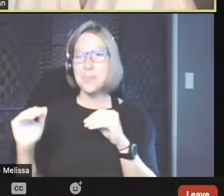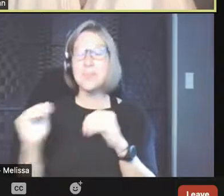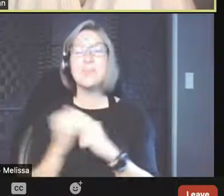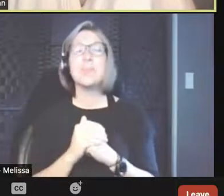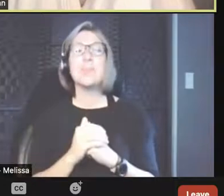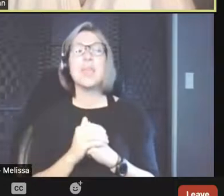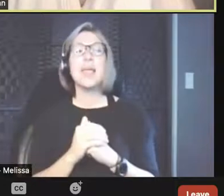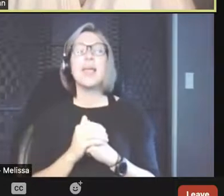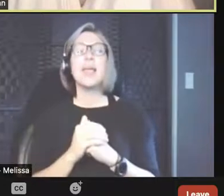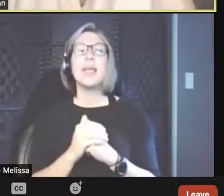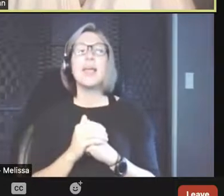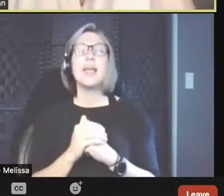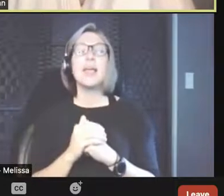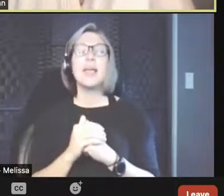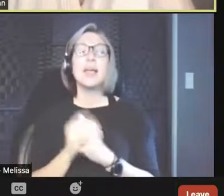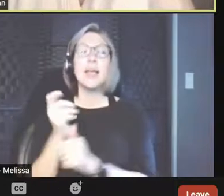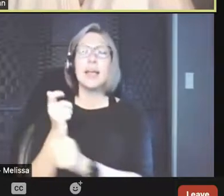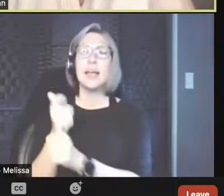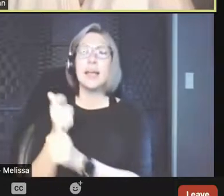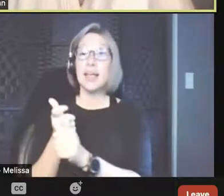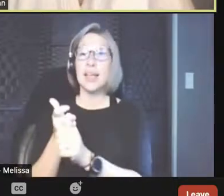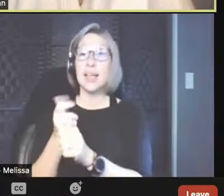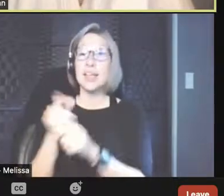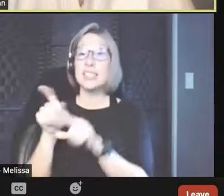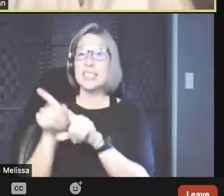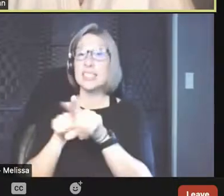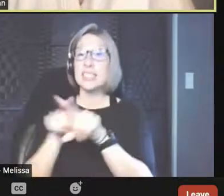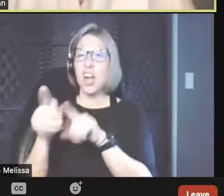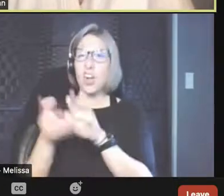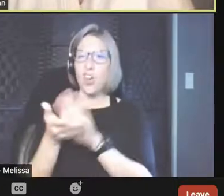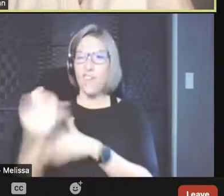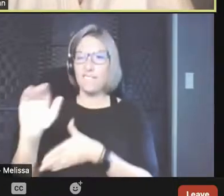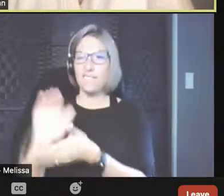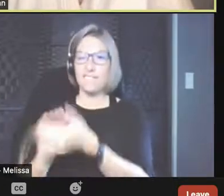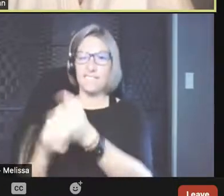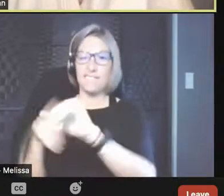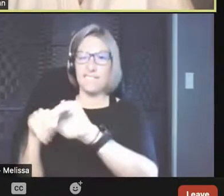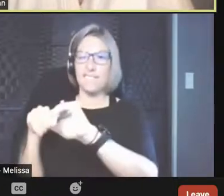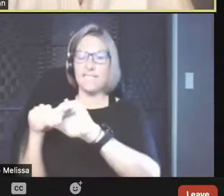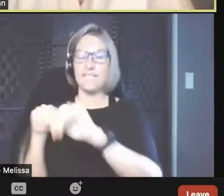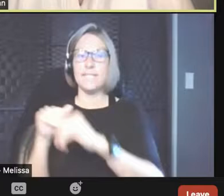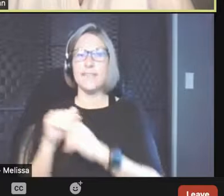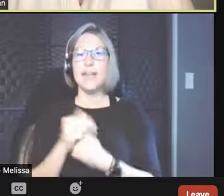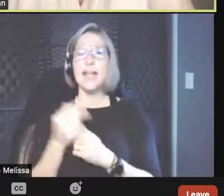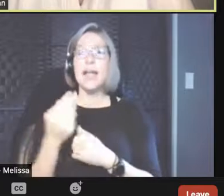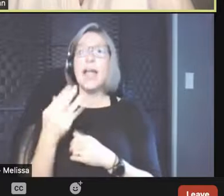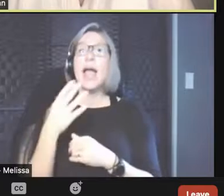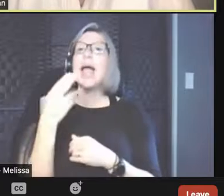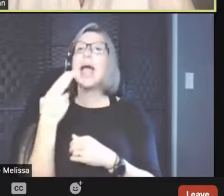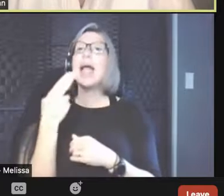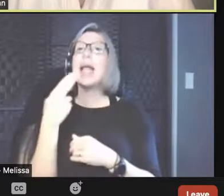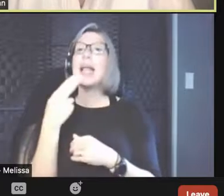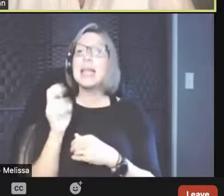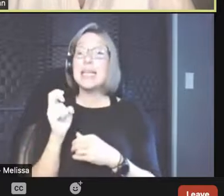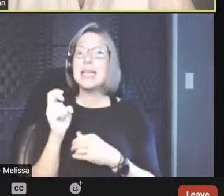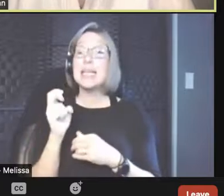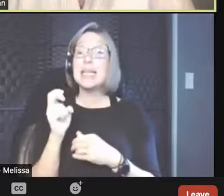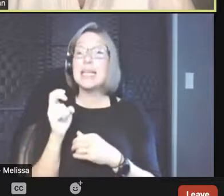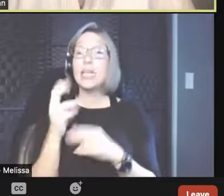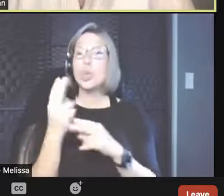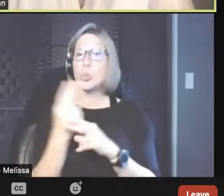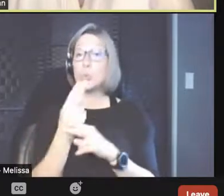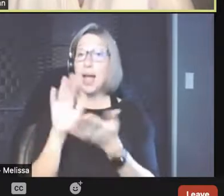who, pulled his socks off of his feet and would explore things more, could activate the iPad actually